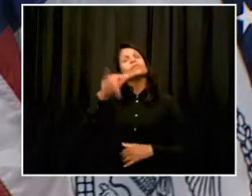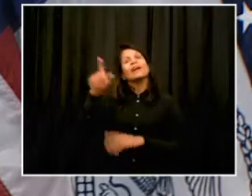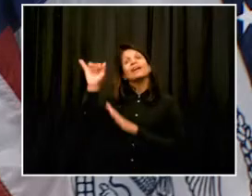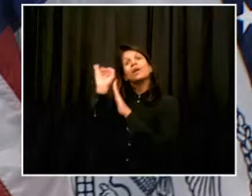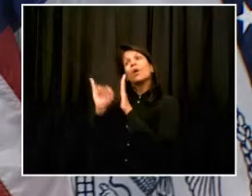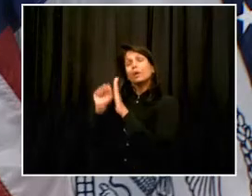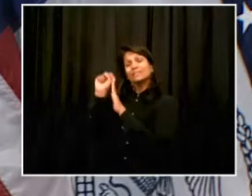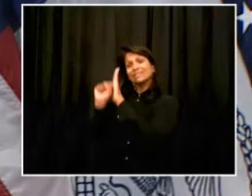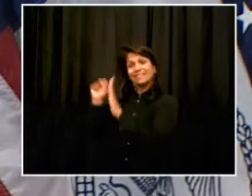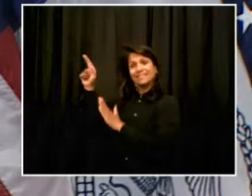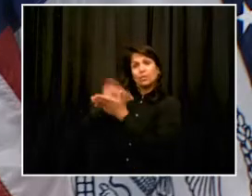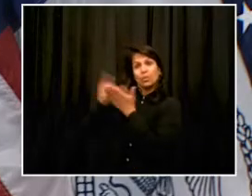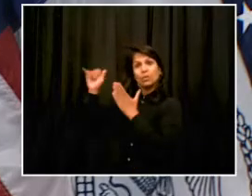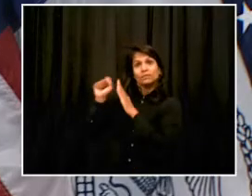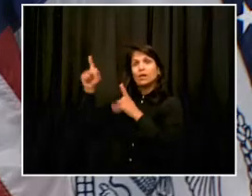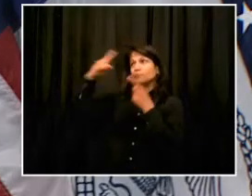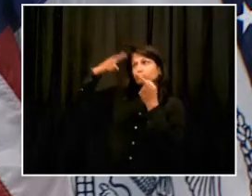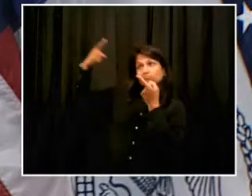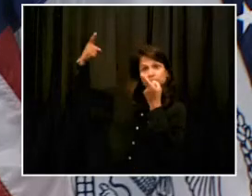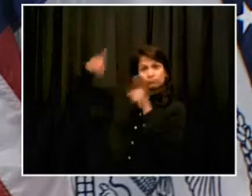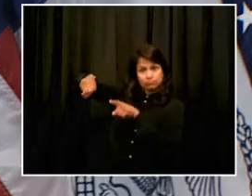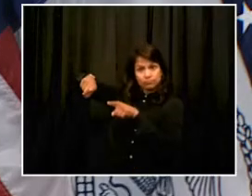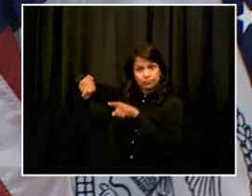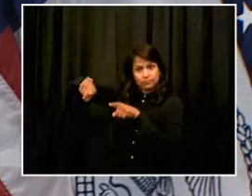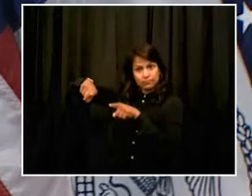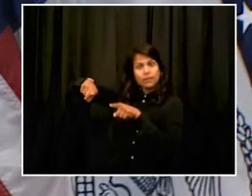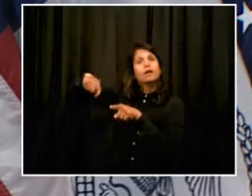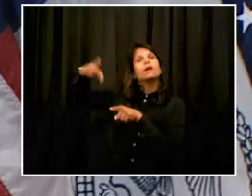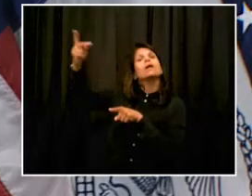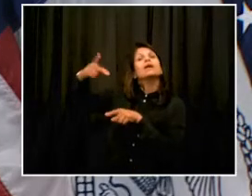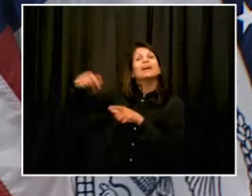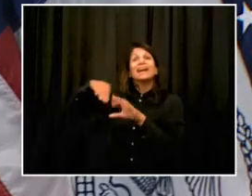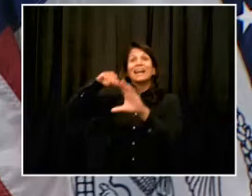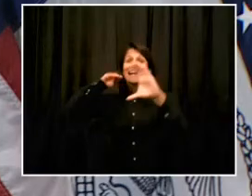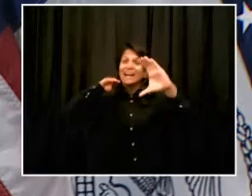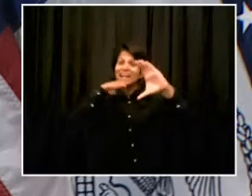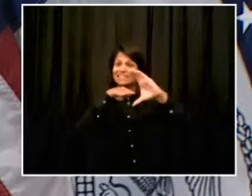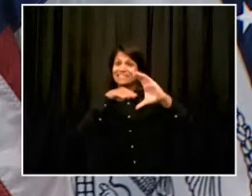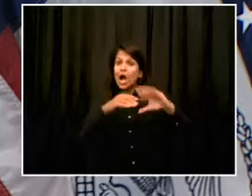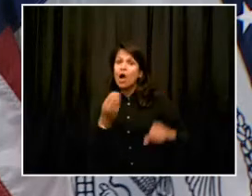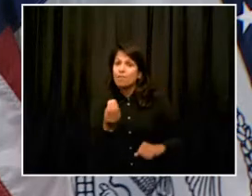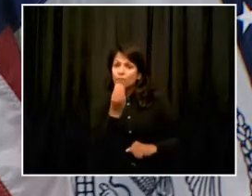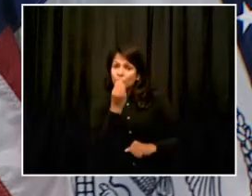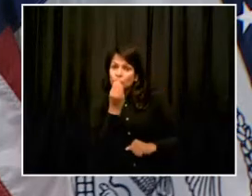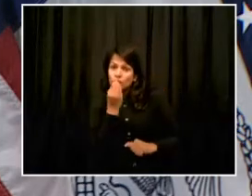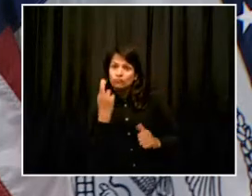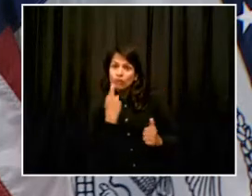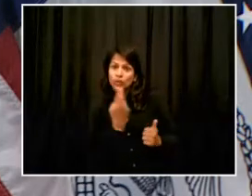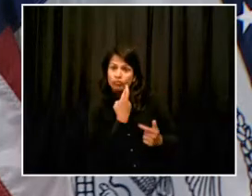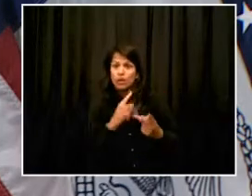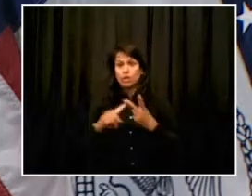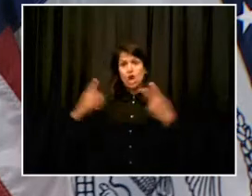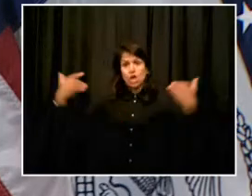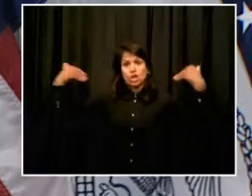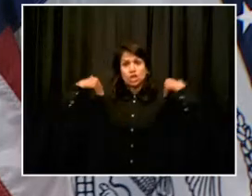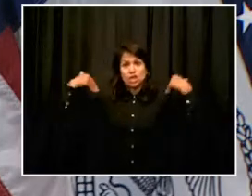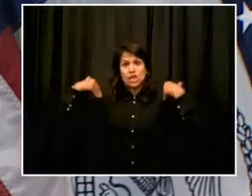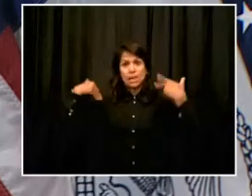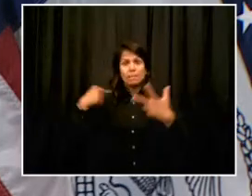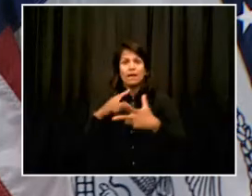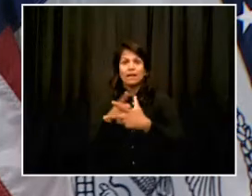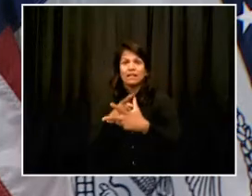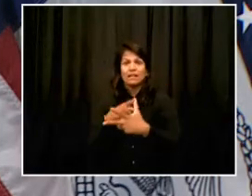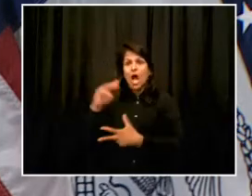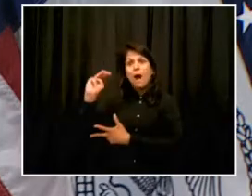on gyms. We're not ready on malls. So it's the exact reason I think Dr. Varma laid out there. Just these are the most